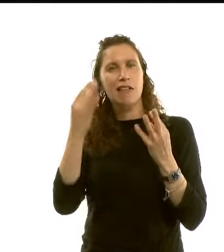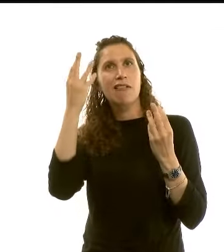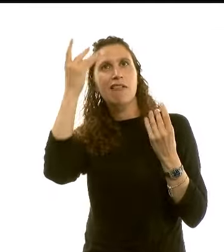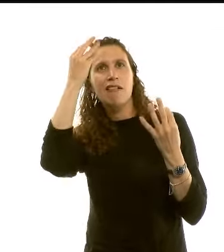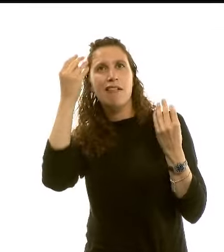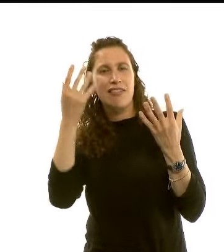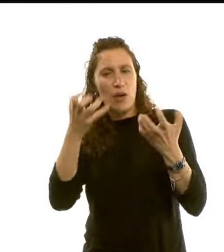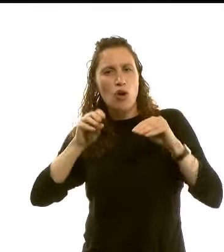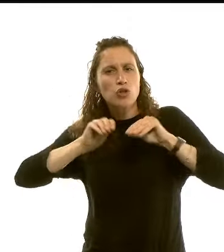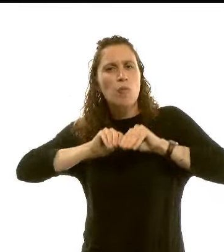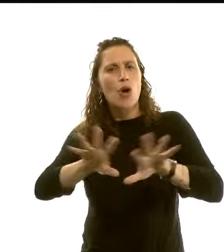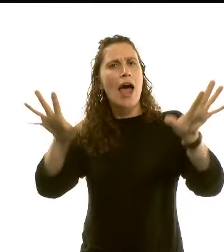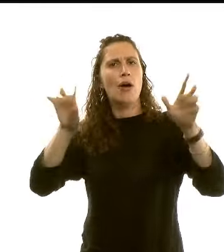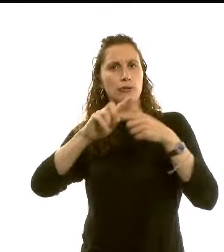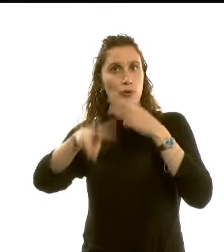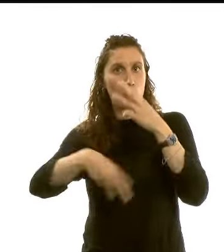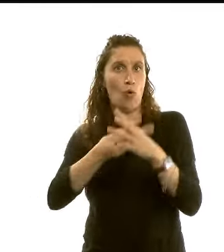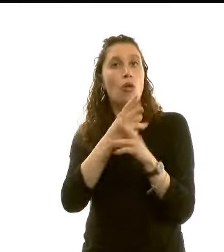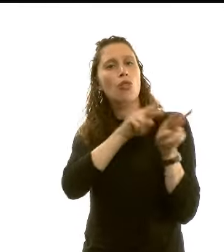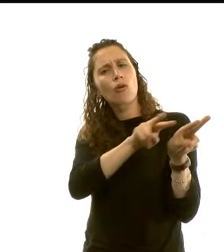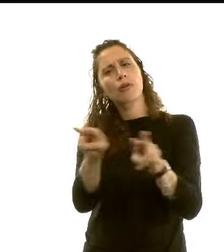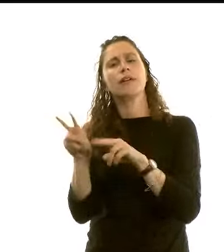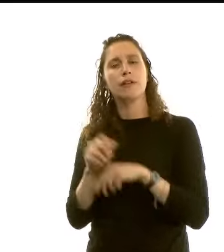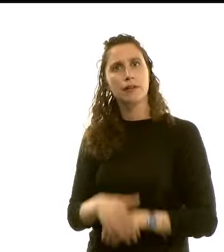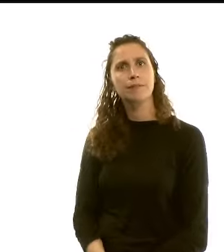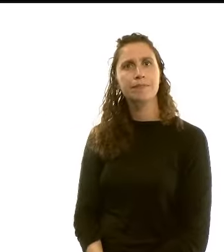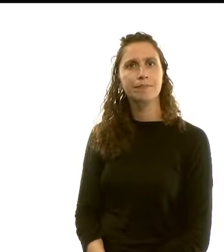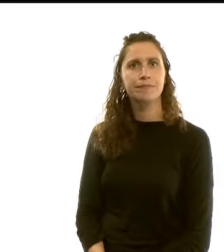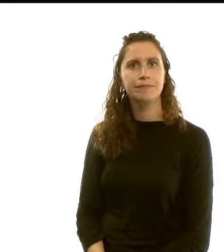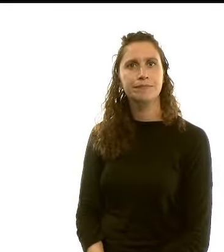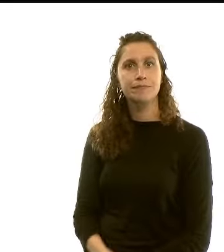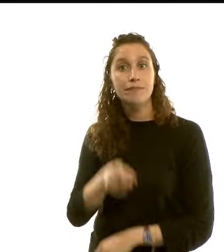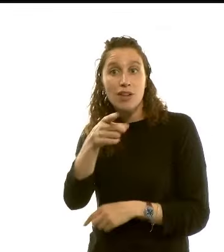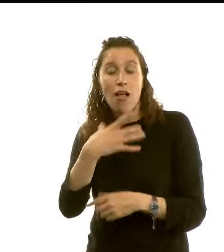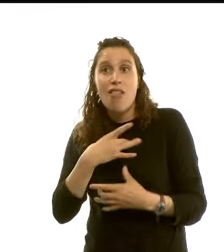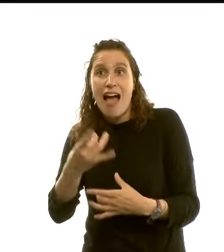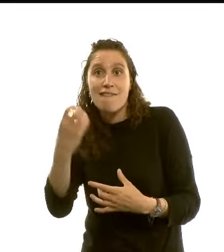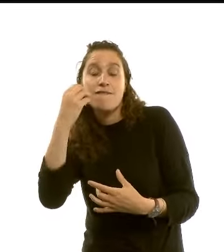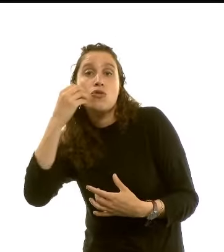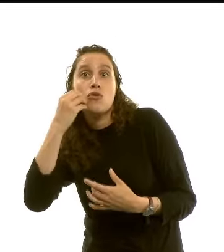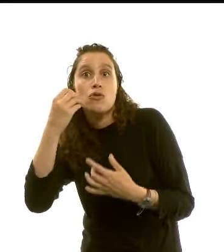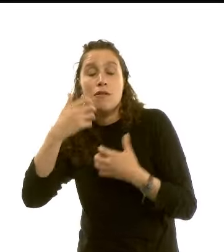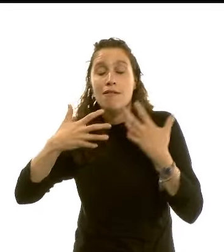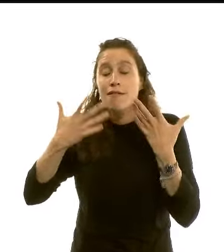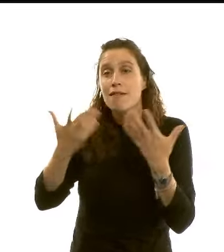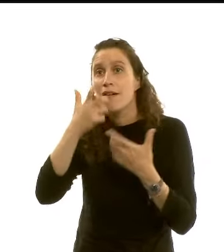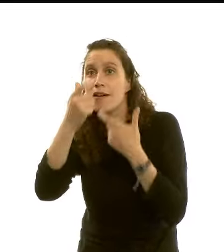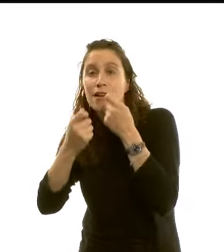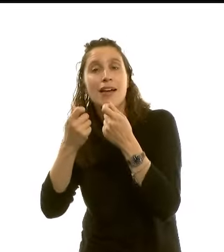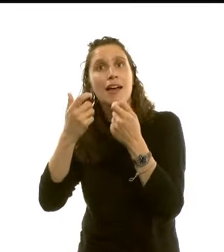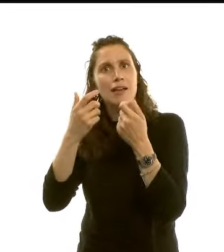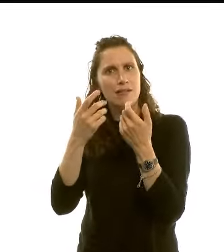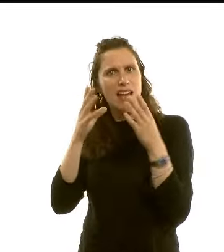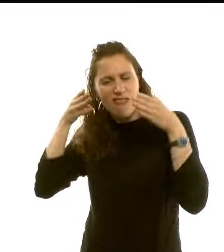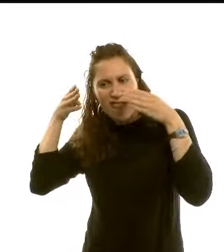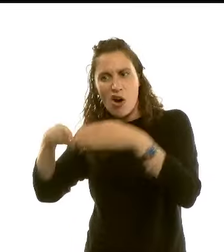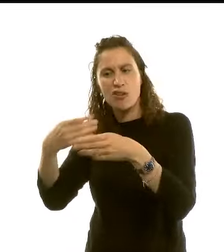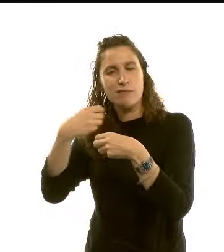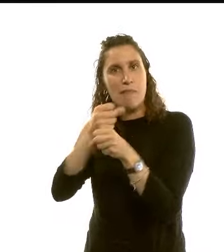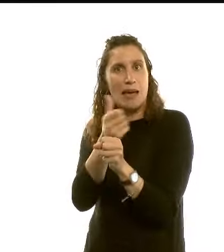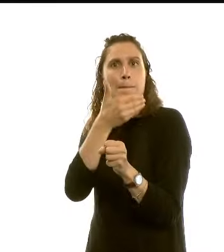they want to put out into the world. Are you a foodie? Are you interested in food? Then put all your effort into making